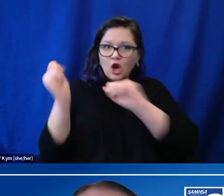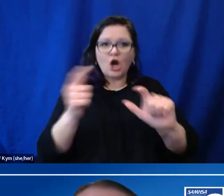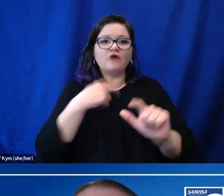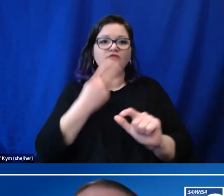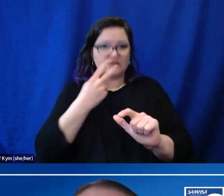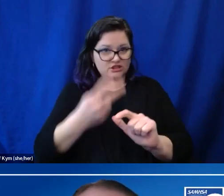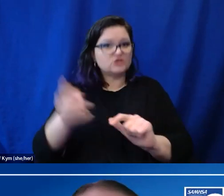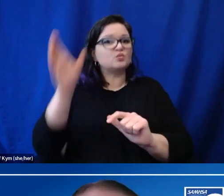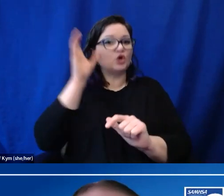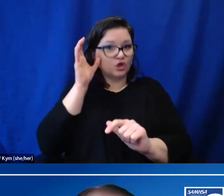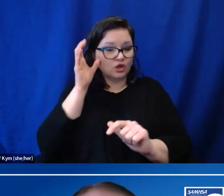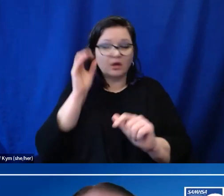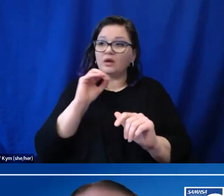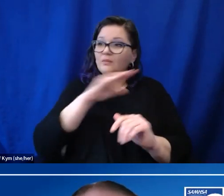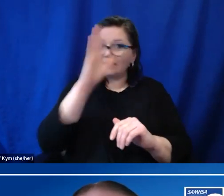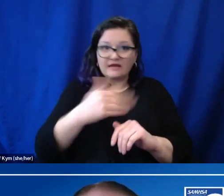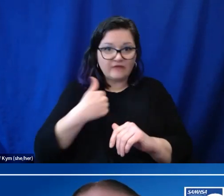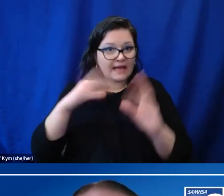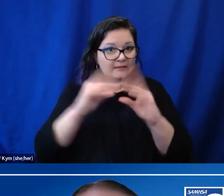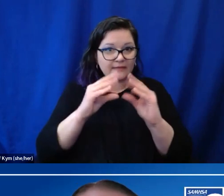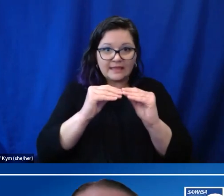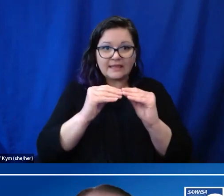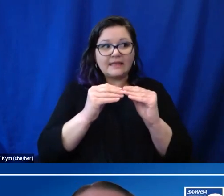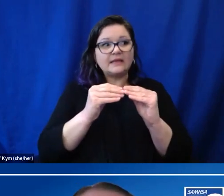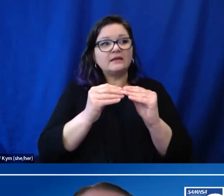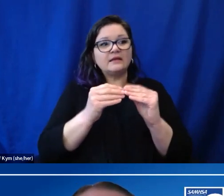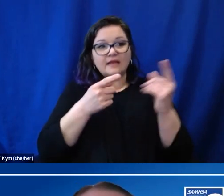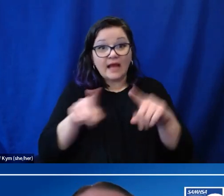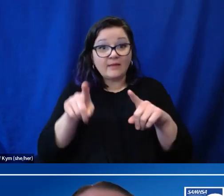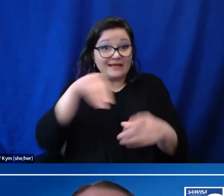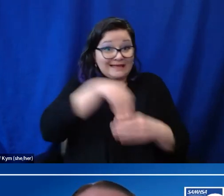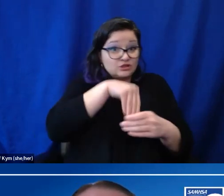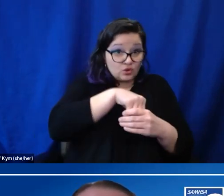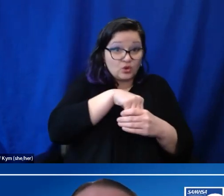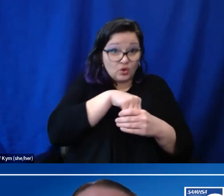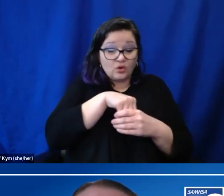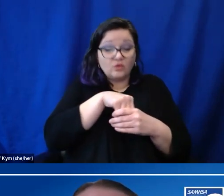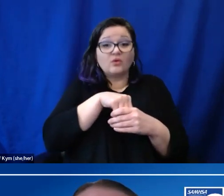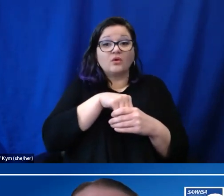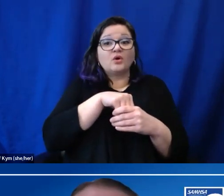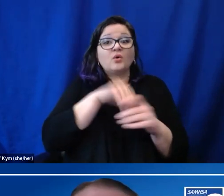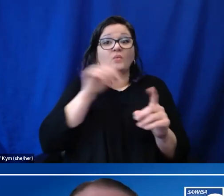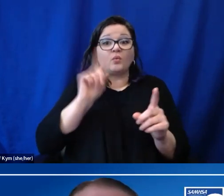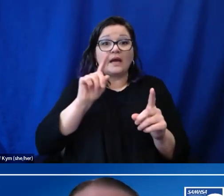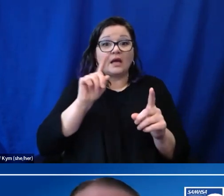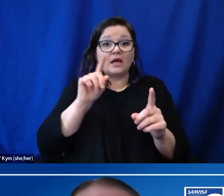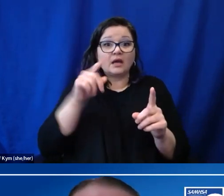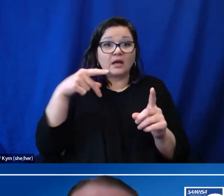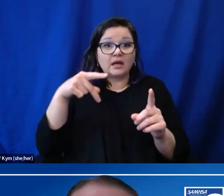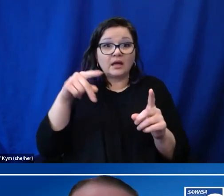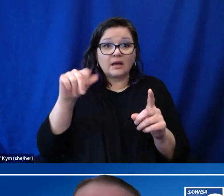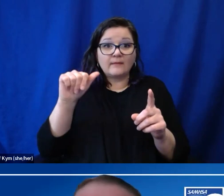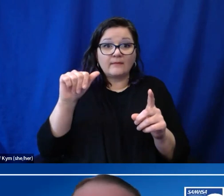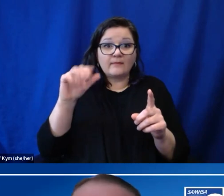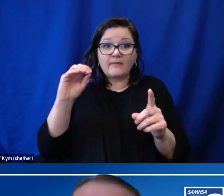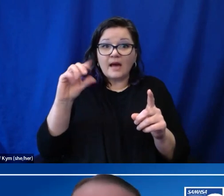were no meetings held internally at SAMHSA that Paulo was responsible for that he